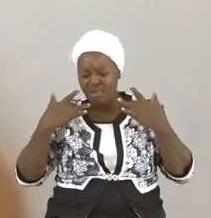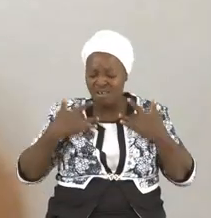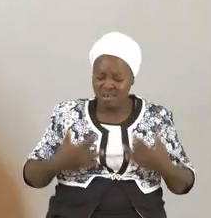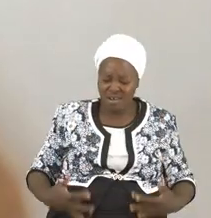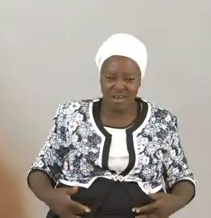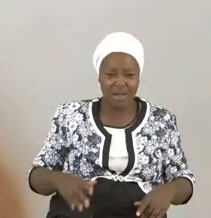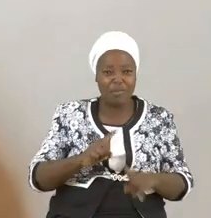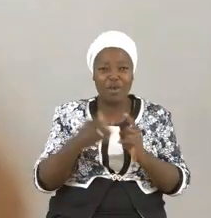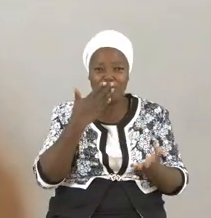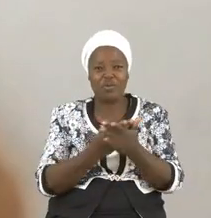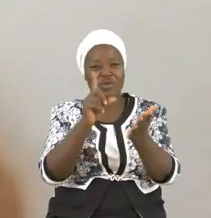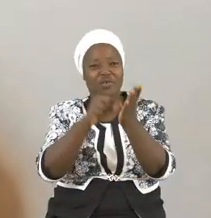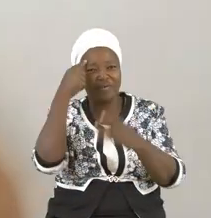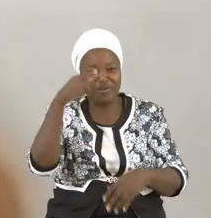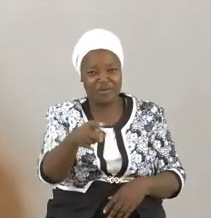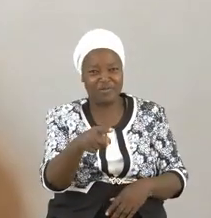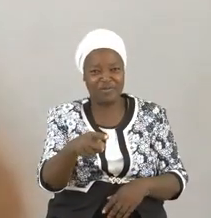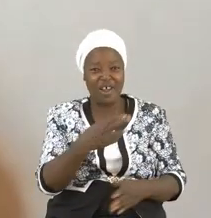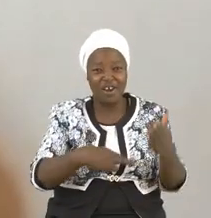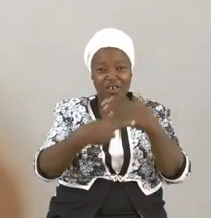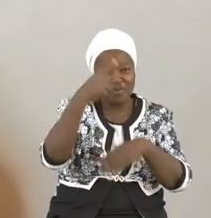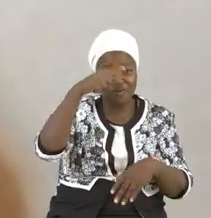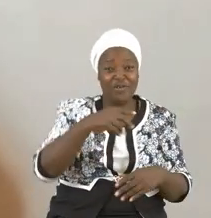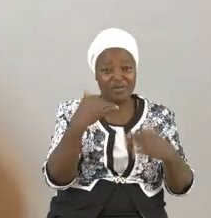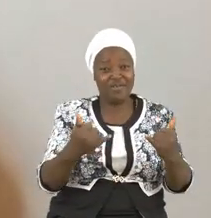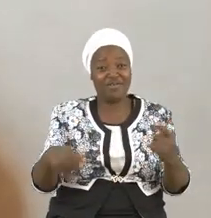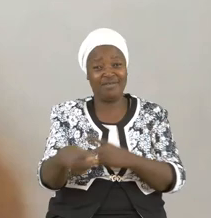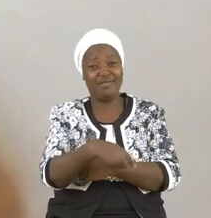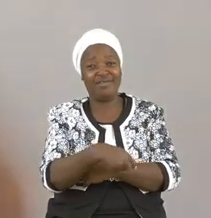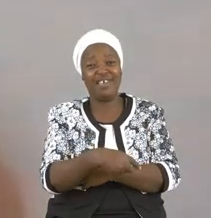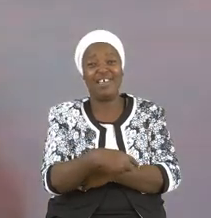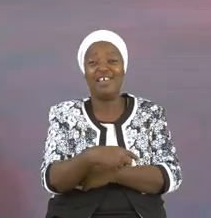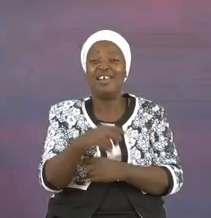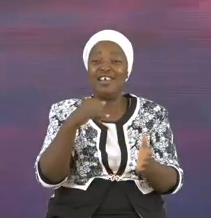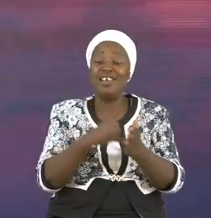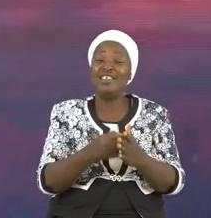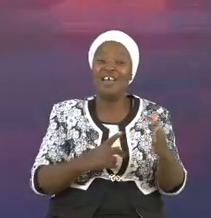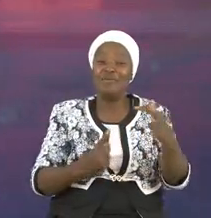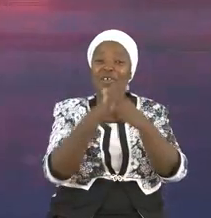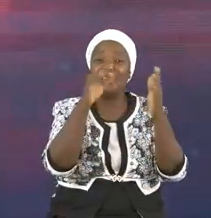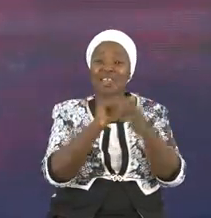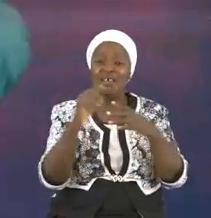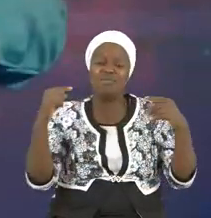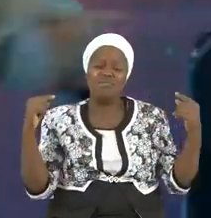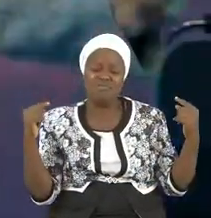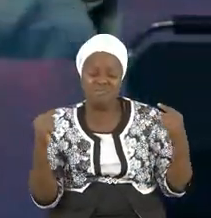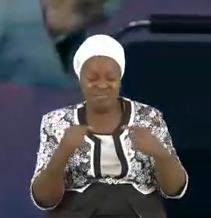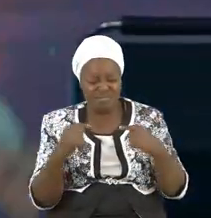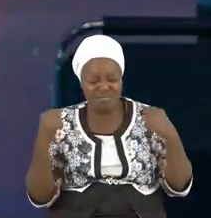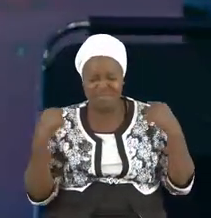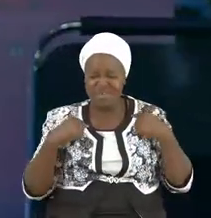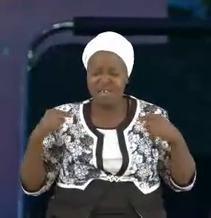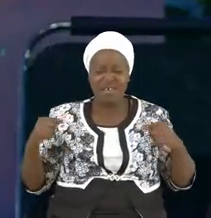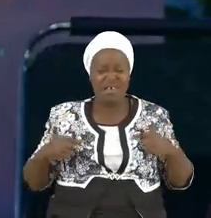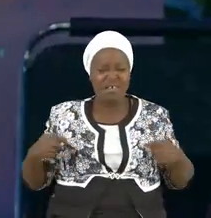Recovery for you today. It appears that pain is almost rending you